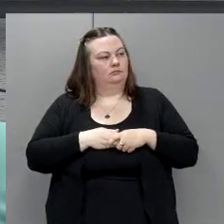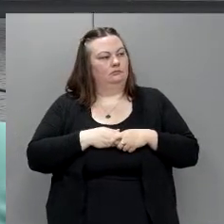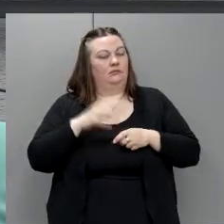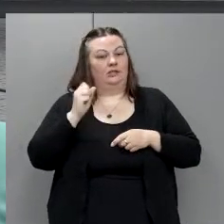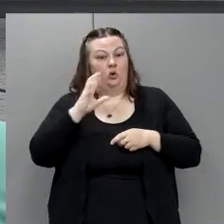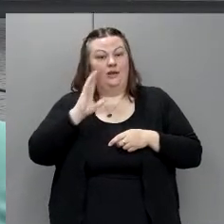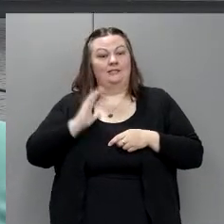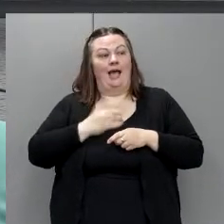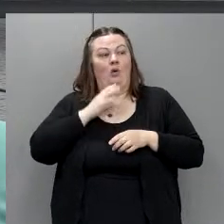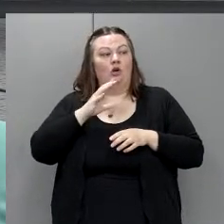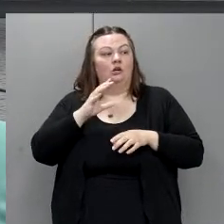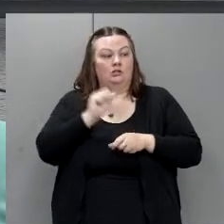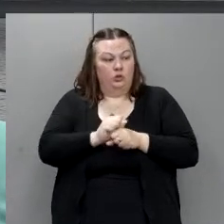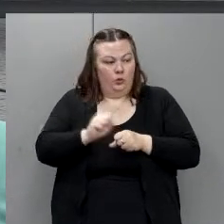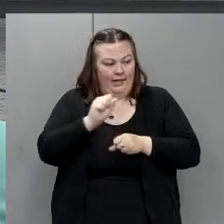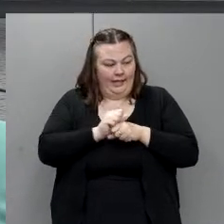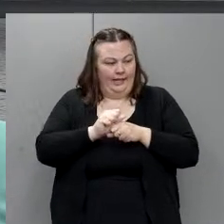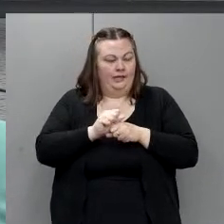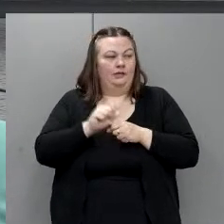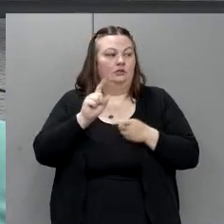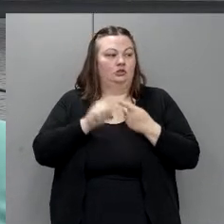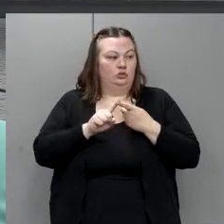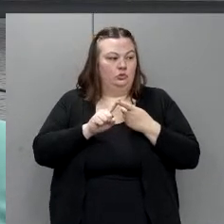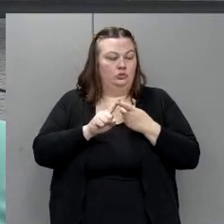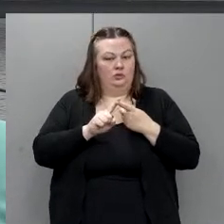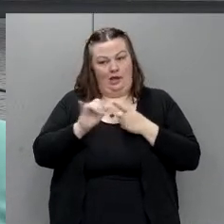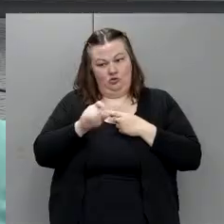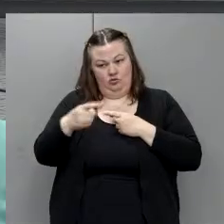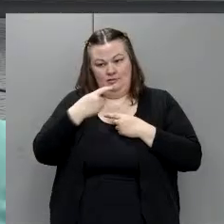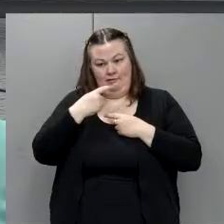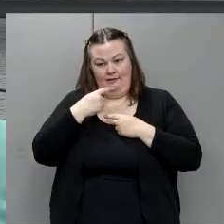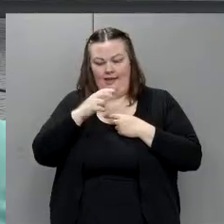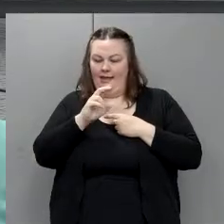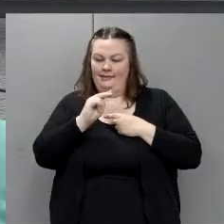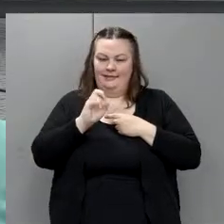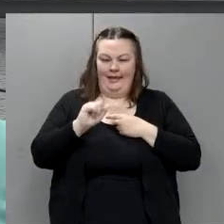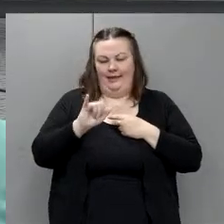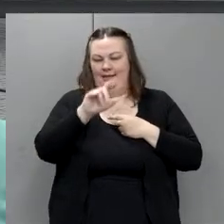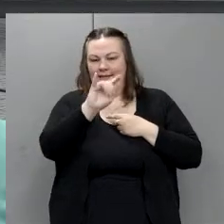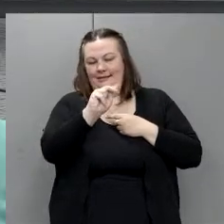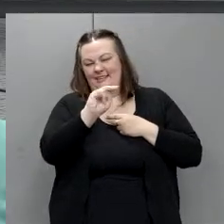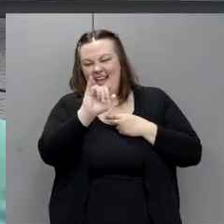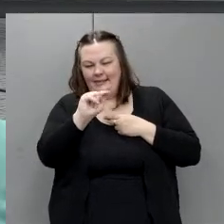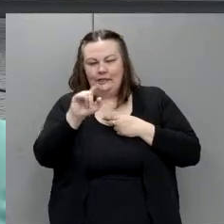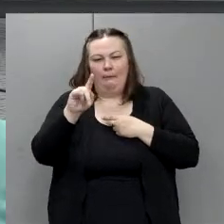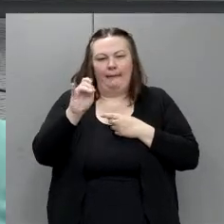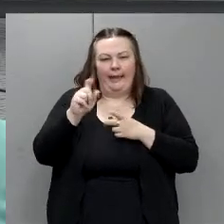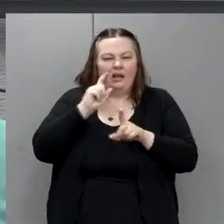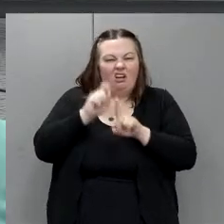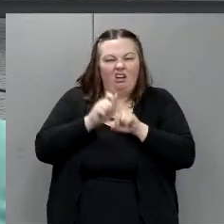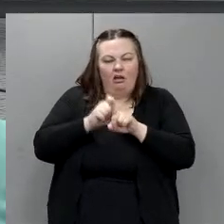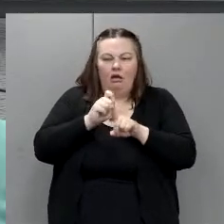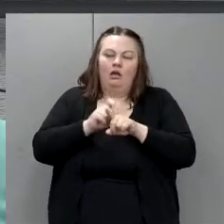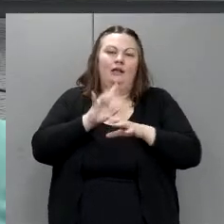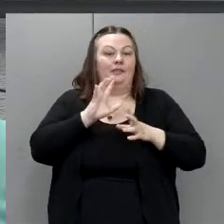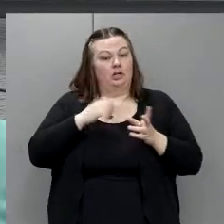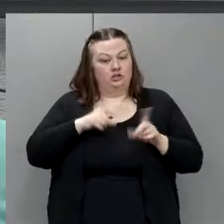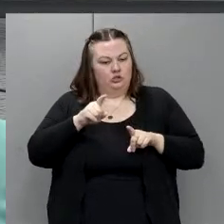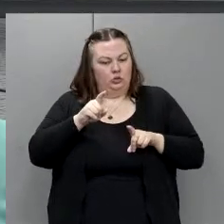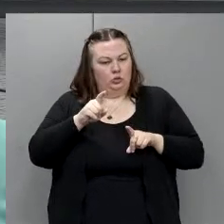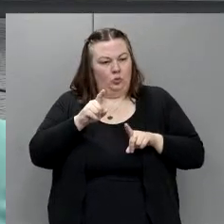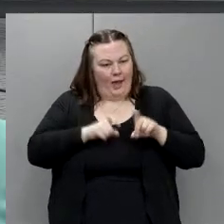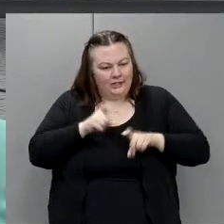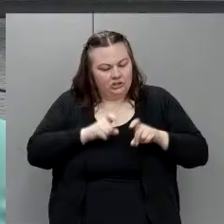So it is our duty to, as you say, nitpick. There are questions that we had, and as